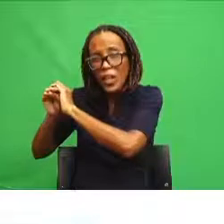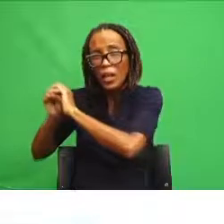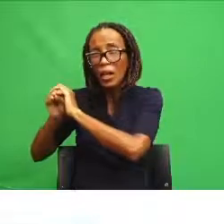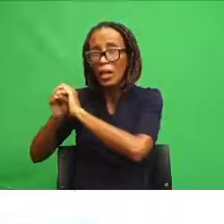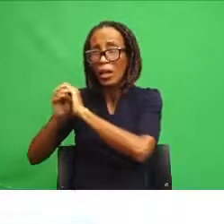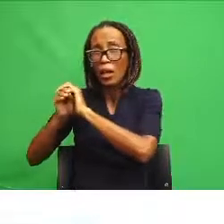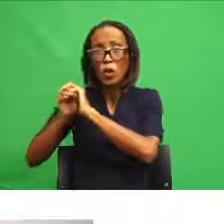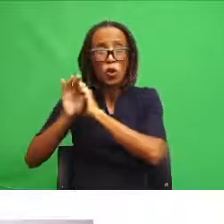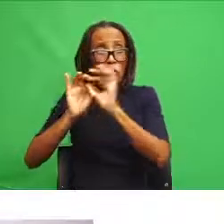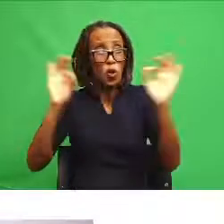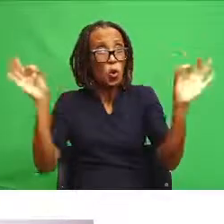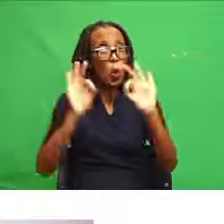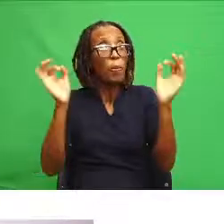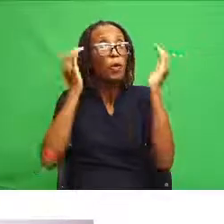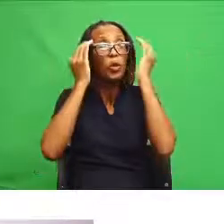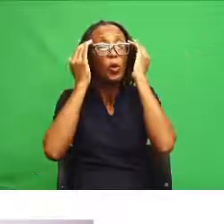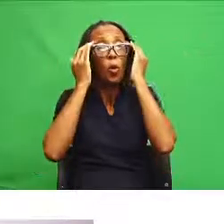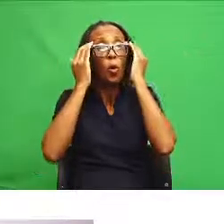physical location,